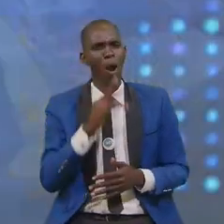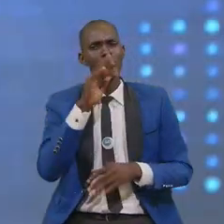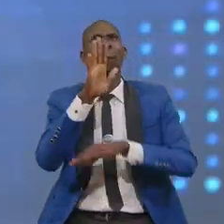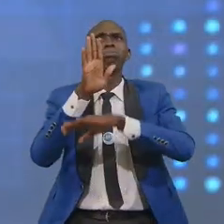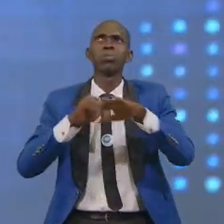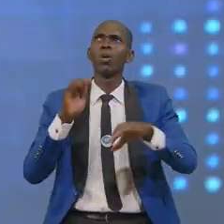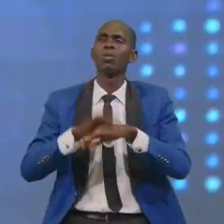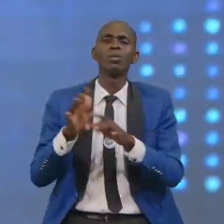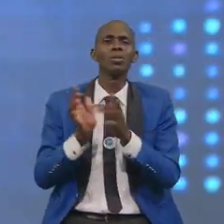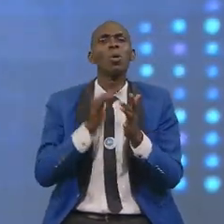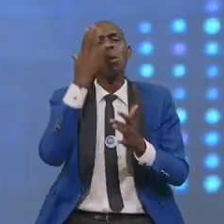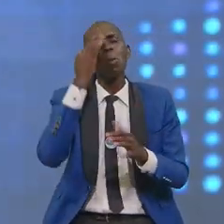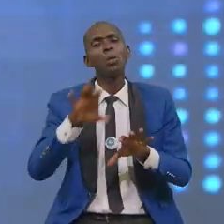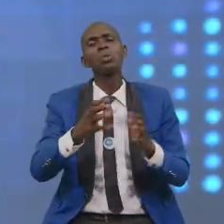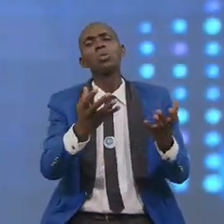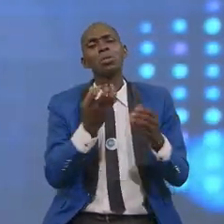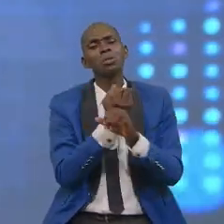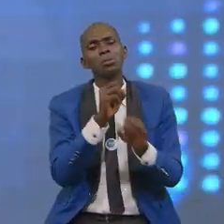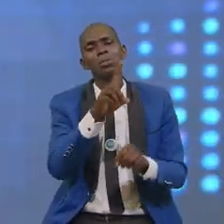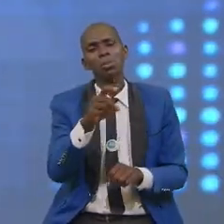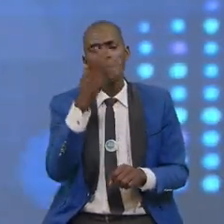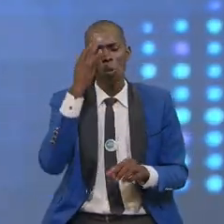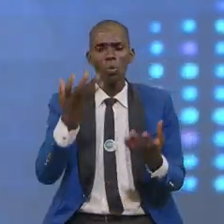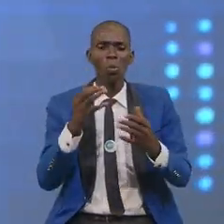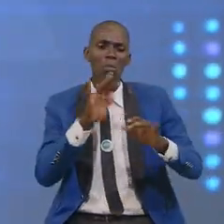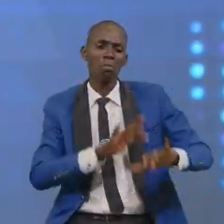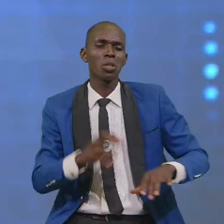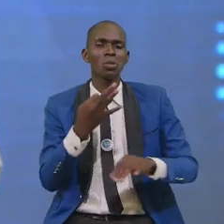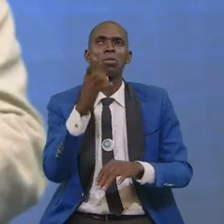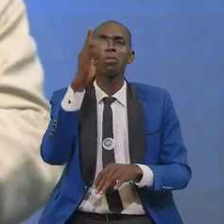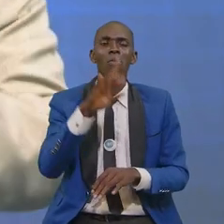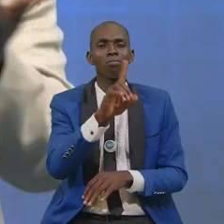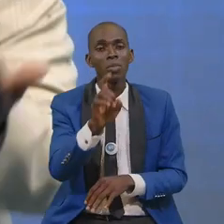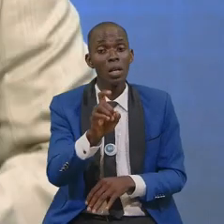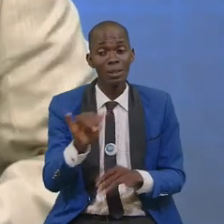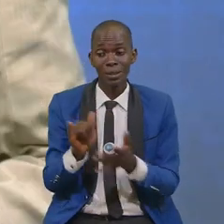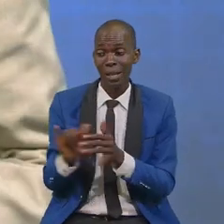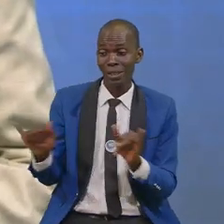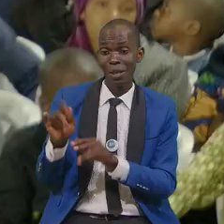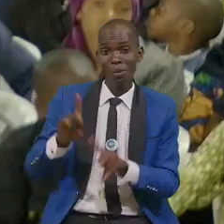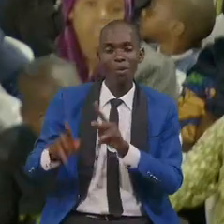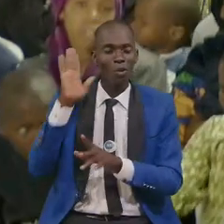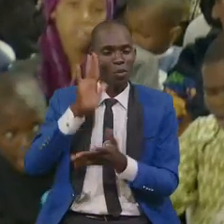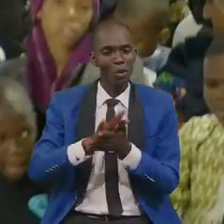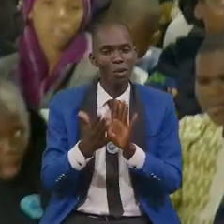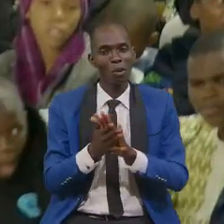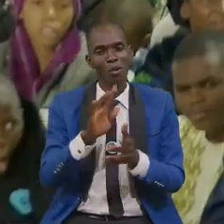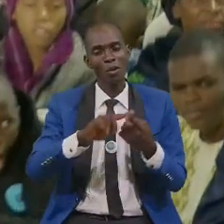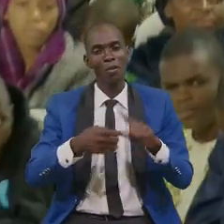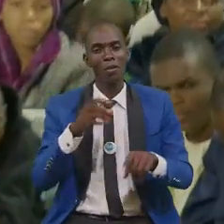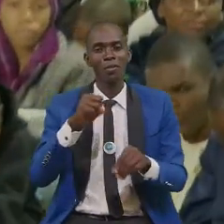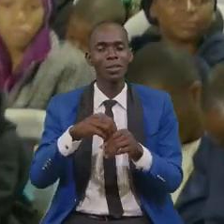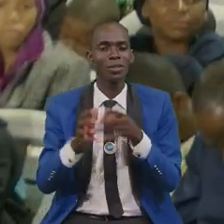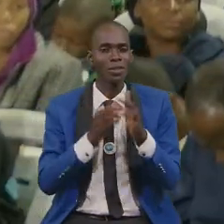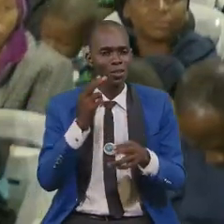want salvation? Why do you want the mercy of God?" Those same people, they'll become your friends. And they said, "Be